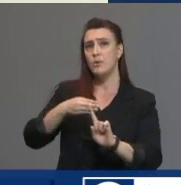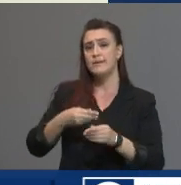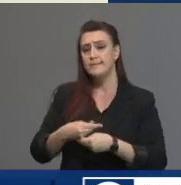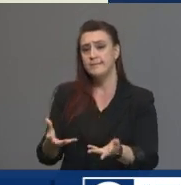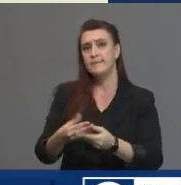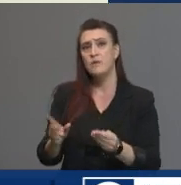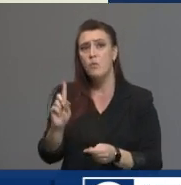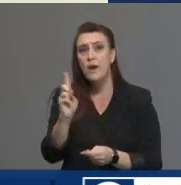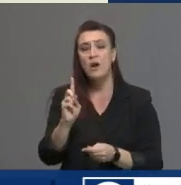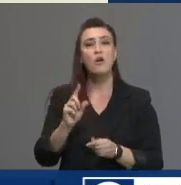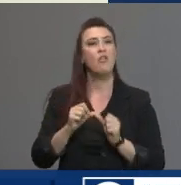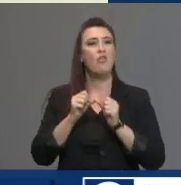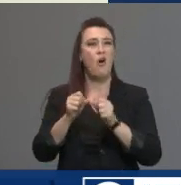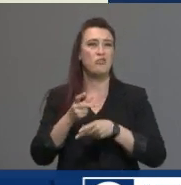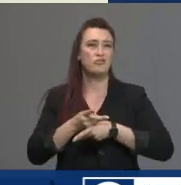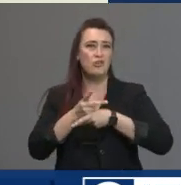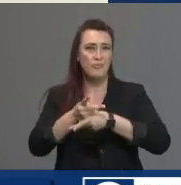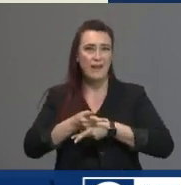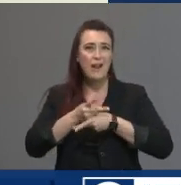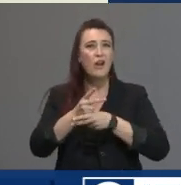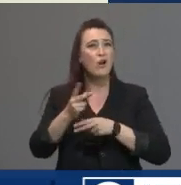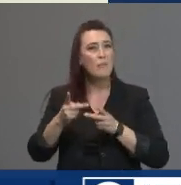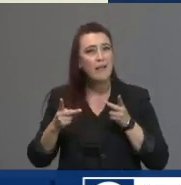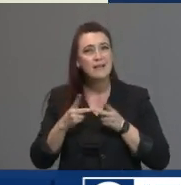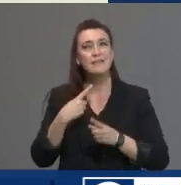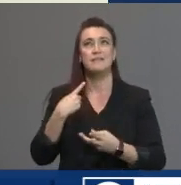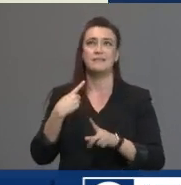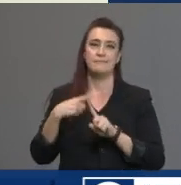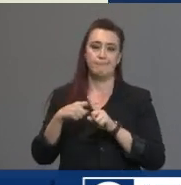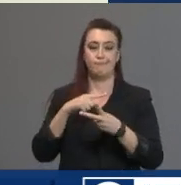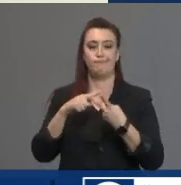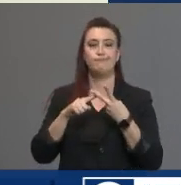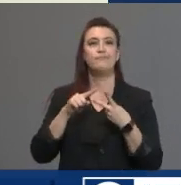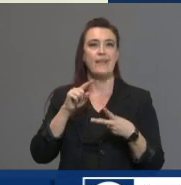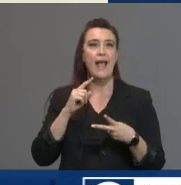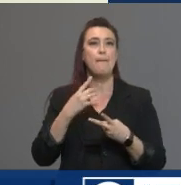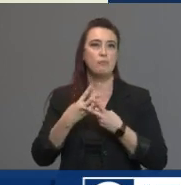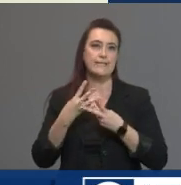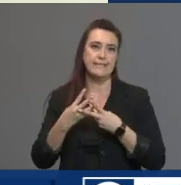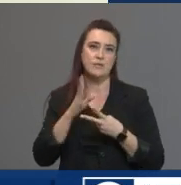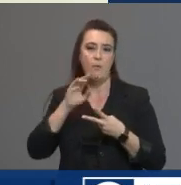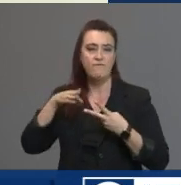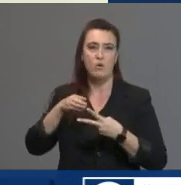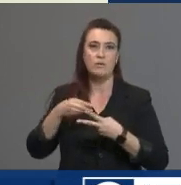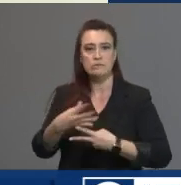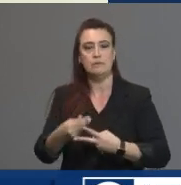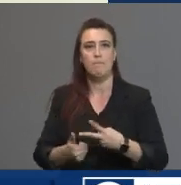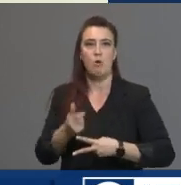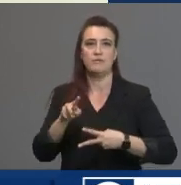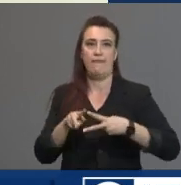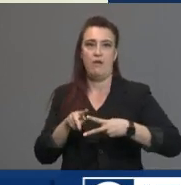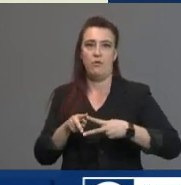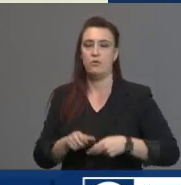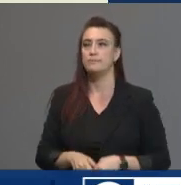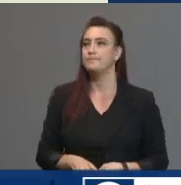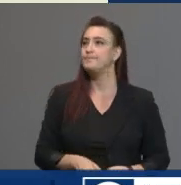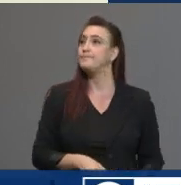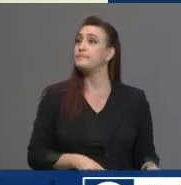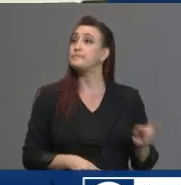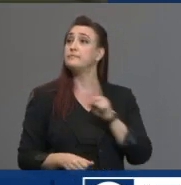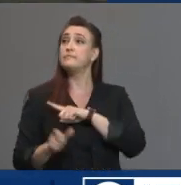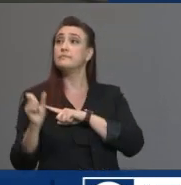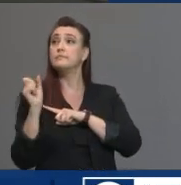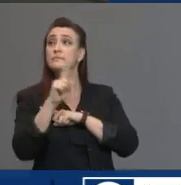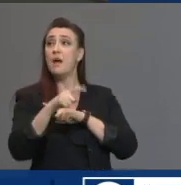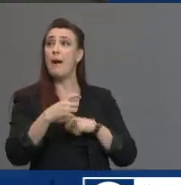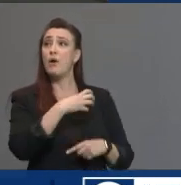long-term care facilities and our prison population. Thank you. We have a question back here. Go ahead. Actually,